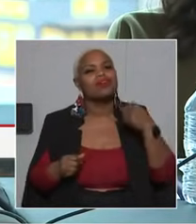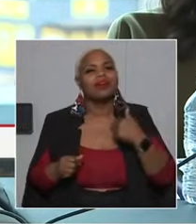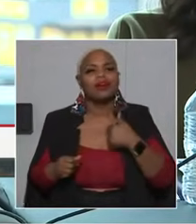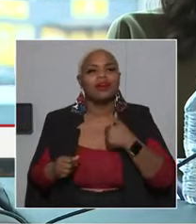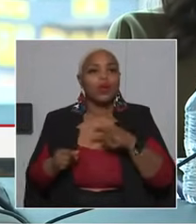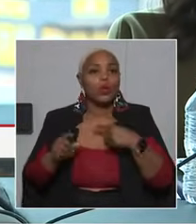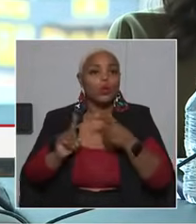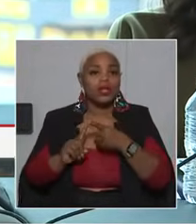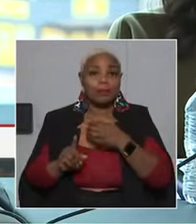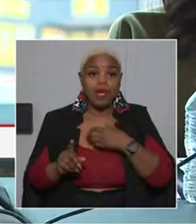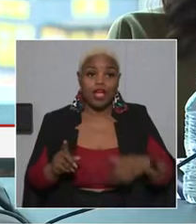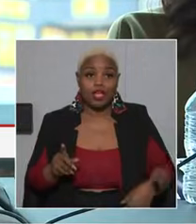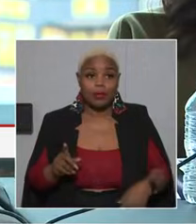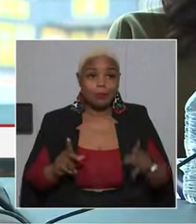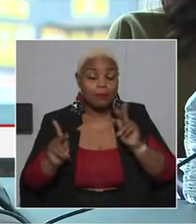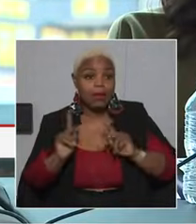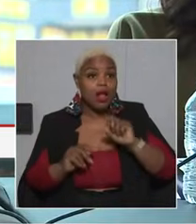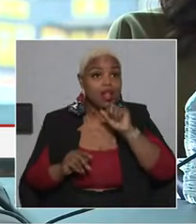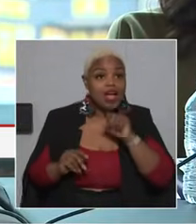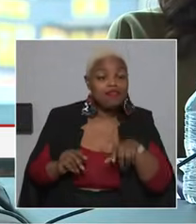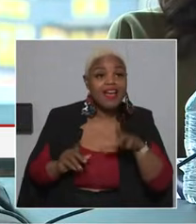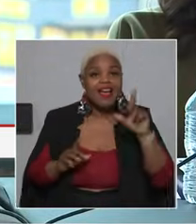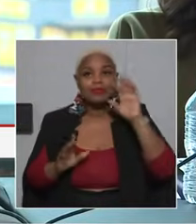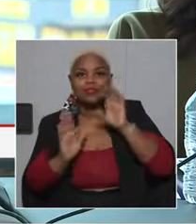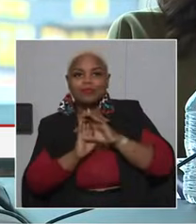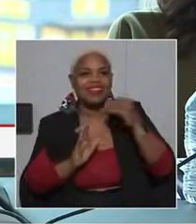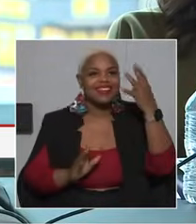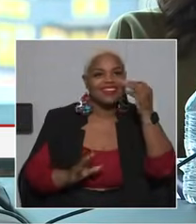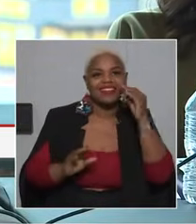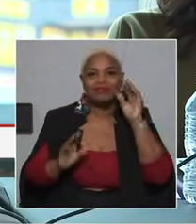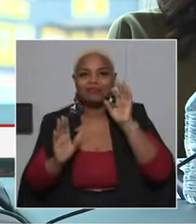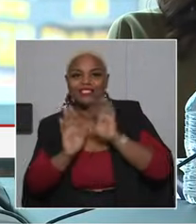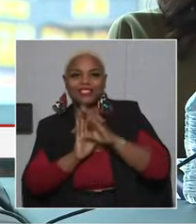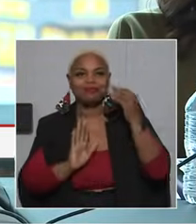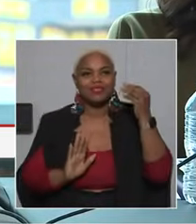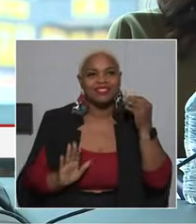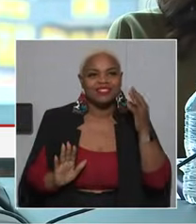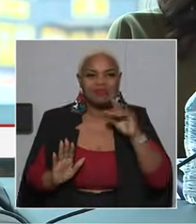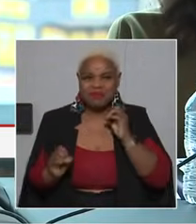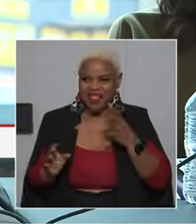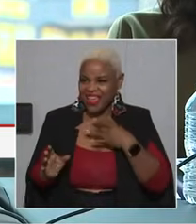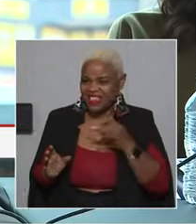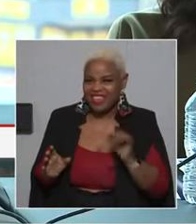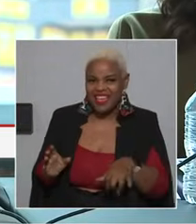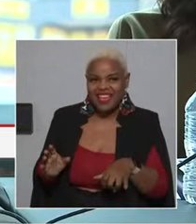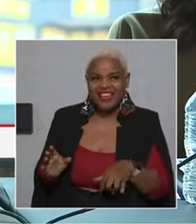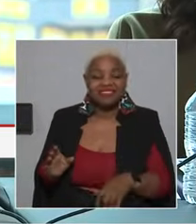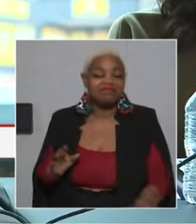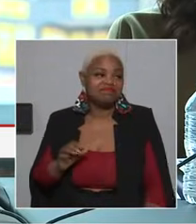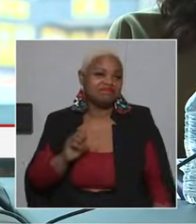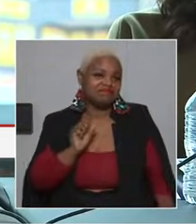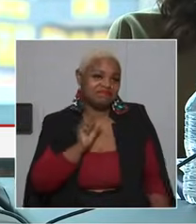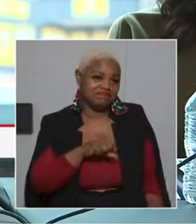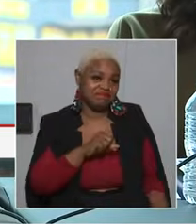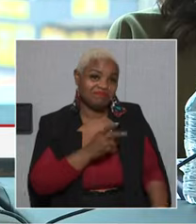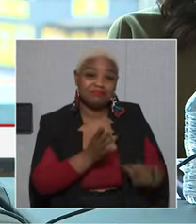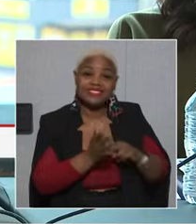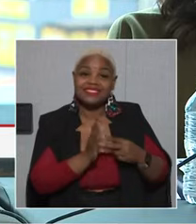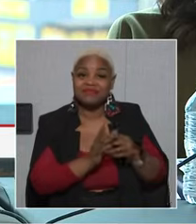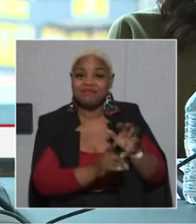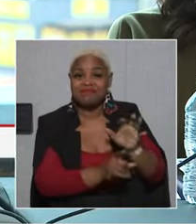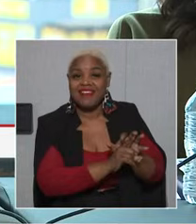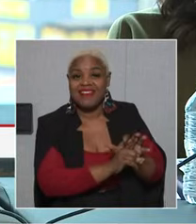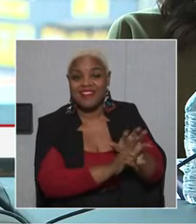she said, well, it would be something if they didn't want to take a picture with you at all. And so everywhere I go and everywhere I've been in this